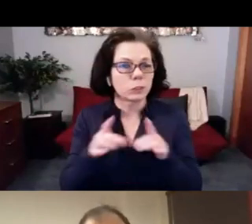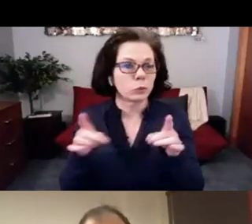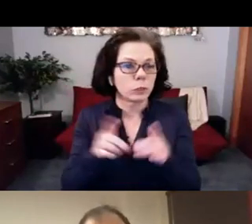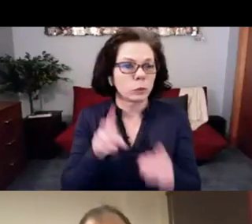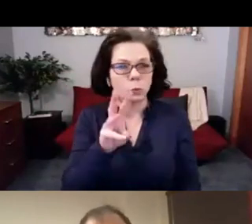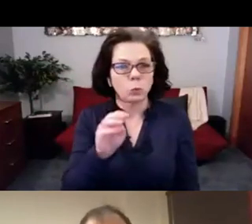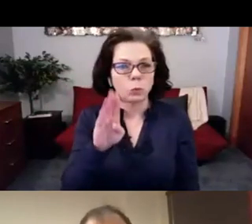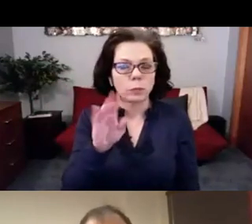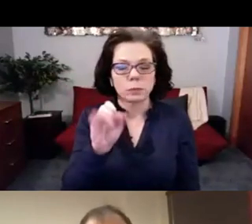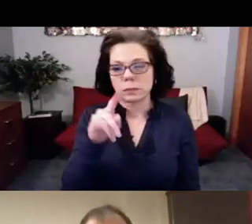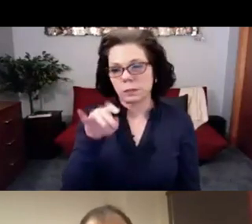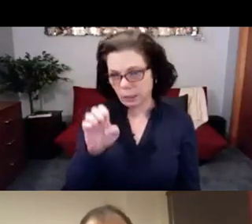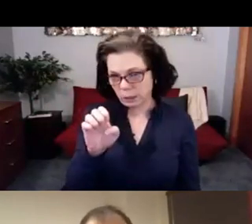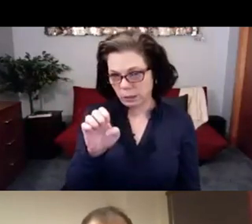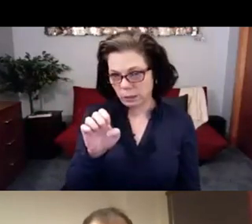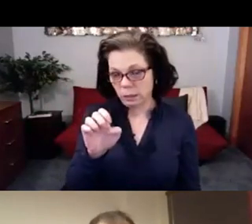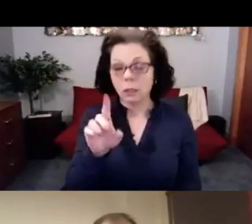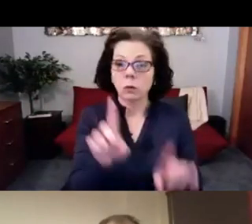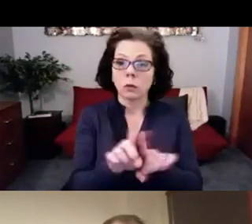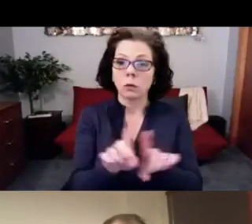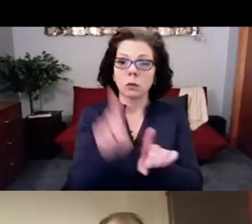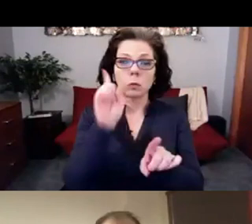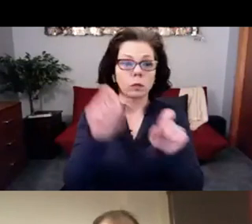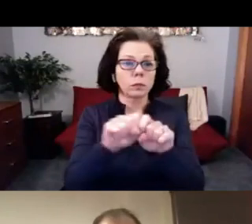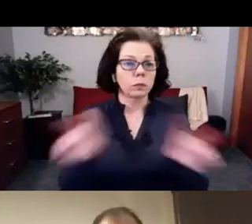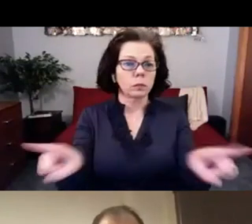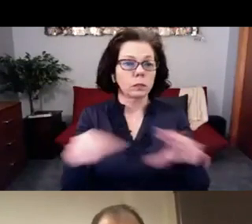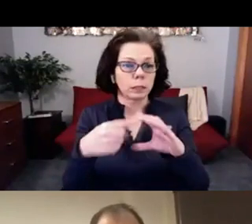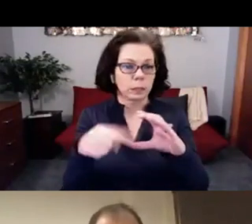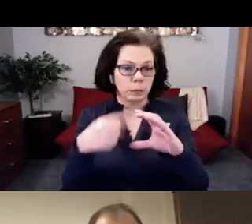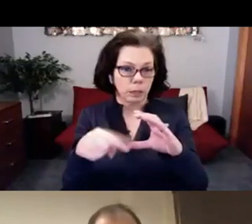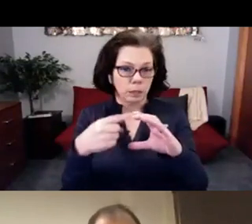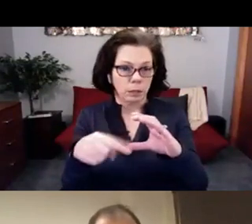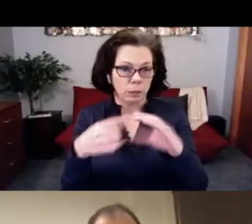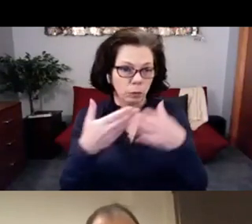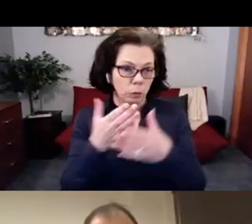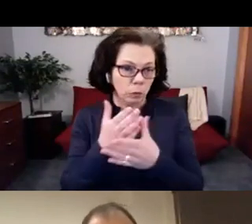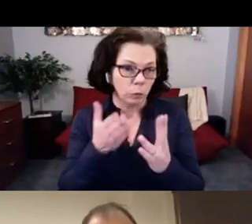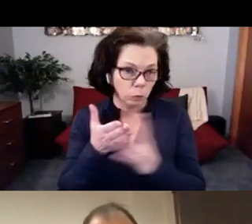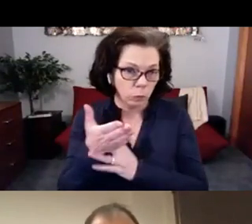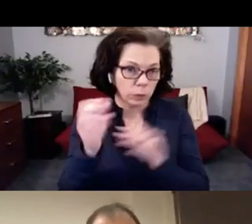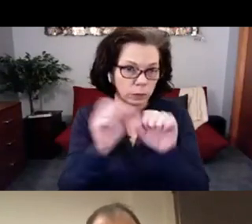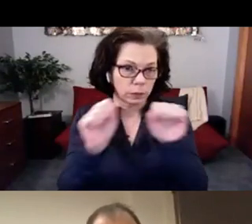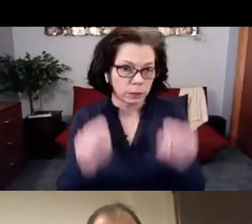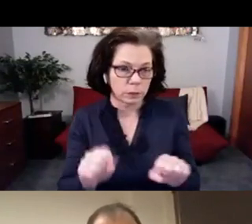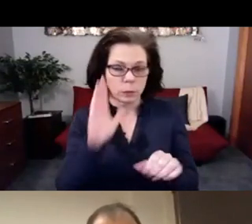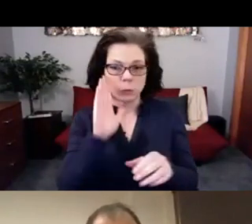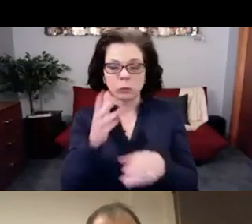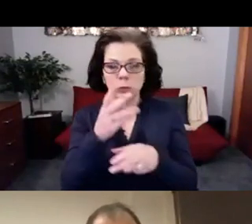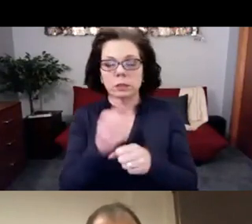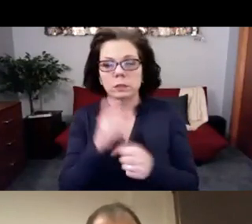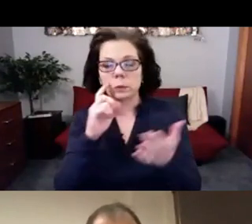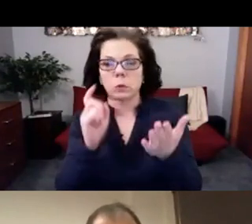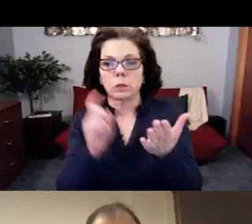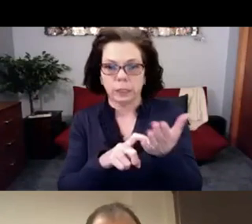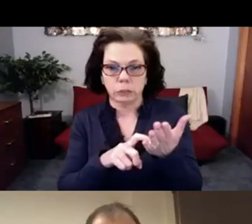news section and will be emailed to you through our email system, which you receive our notifications from.